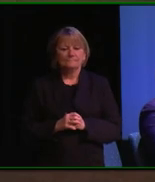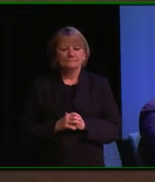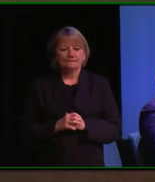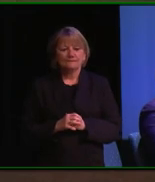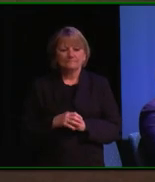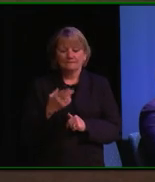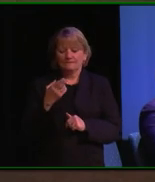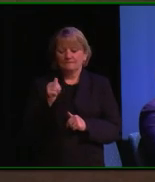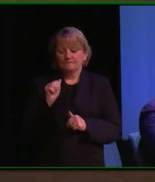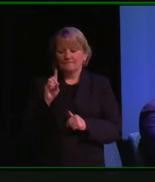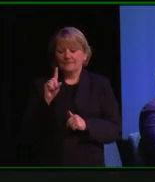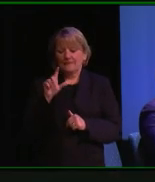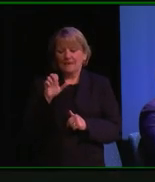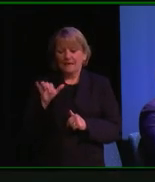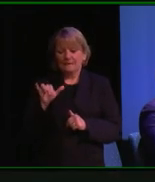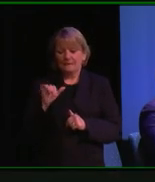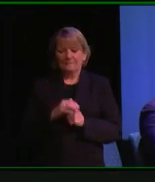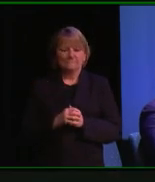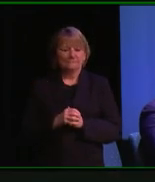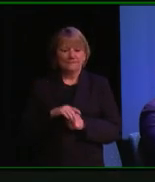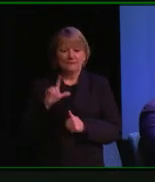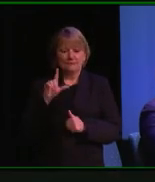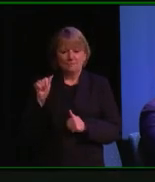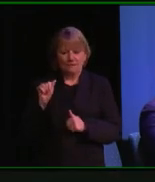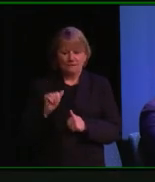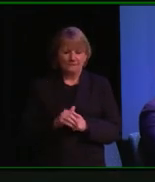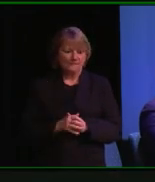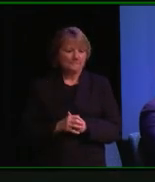Hadley E. Hunt, Liberal Arts.